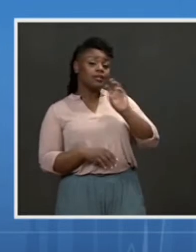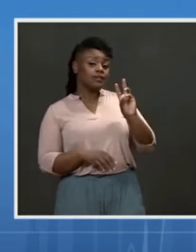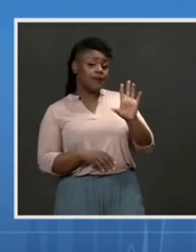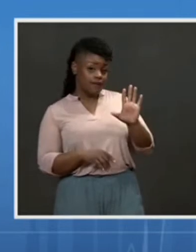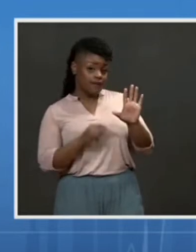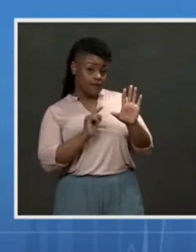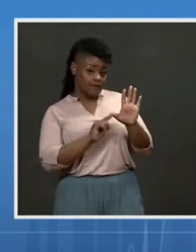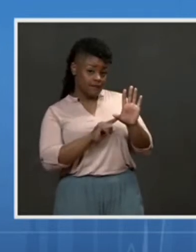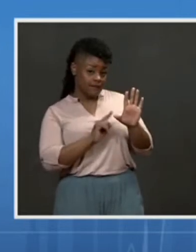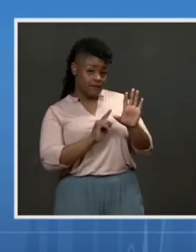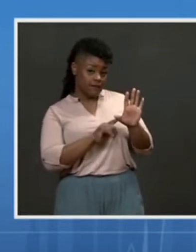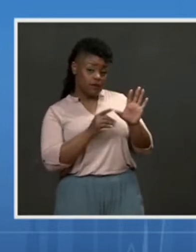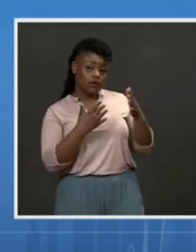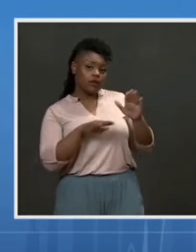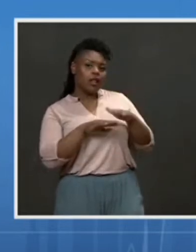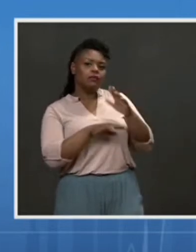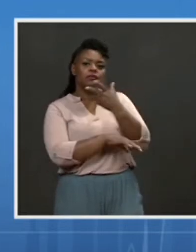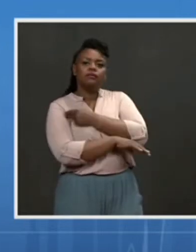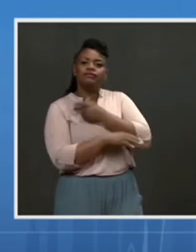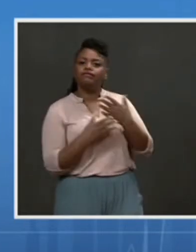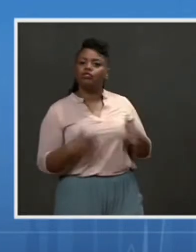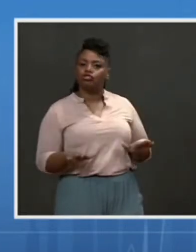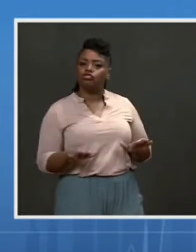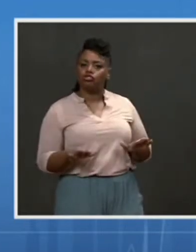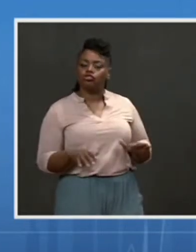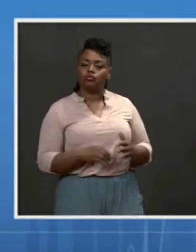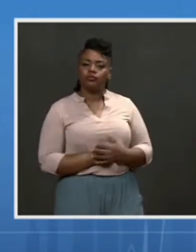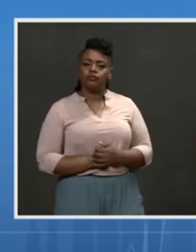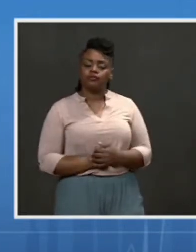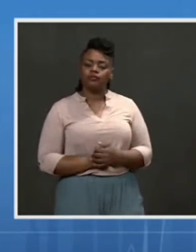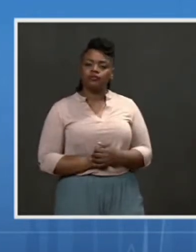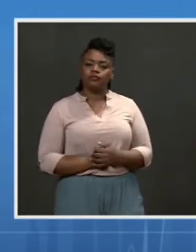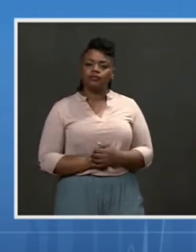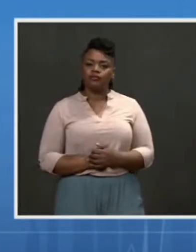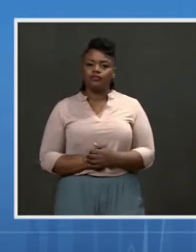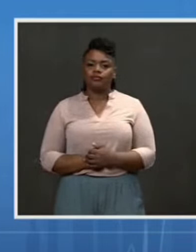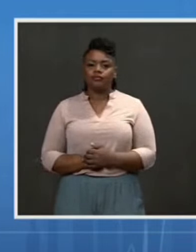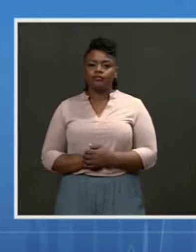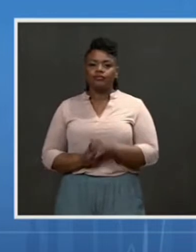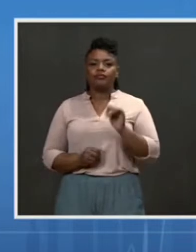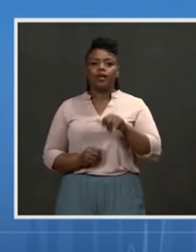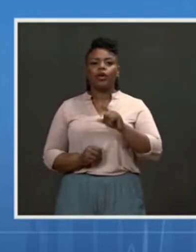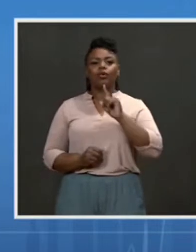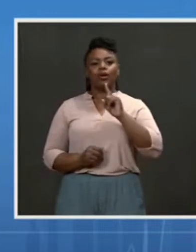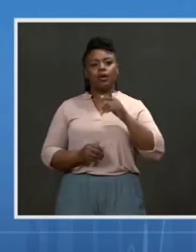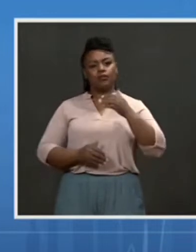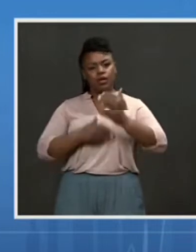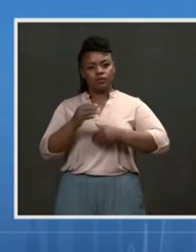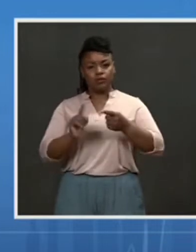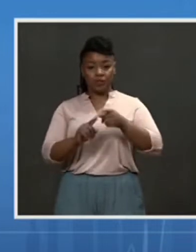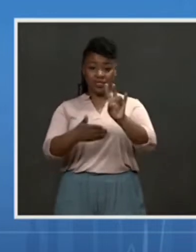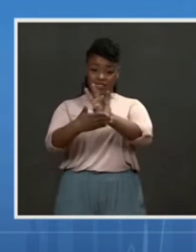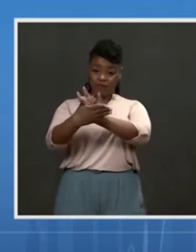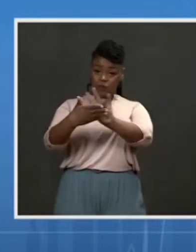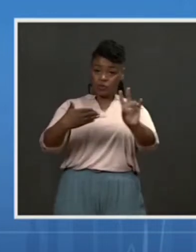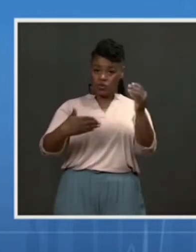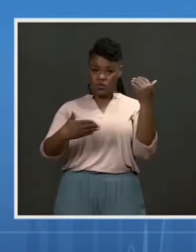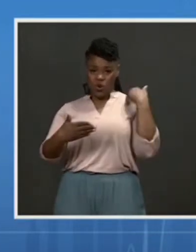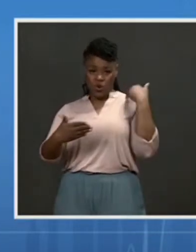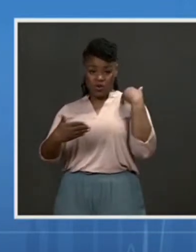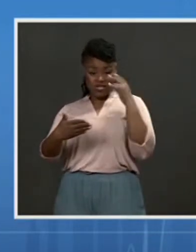shot. This is a long way from 7 weeks ago, when only 8% of seniors had received a single